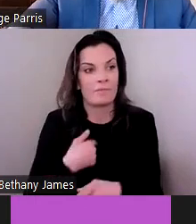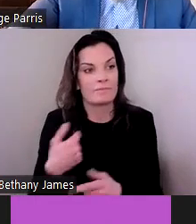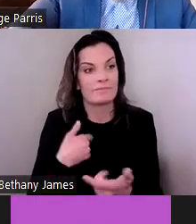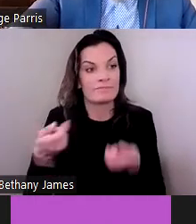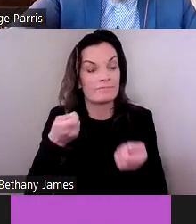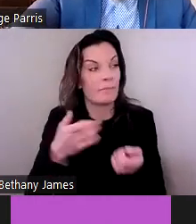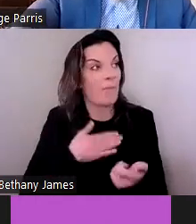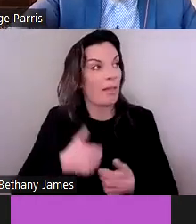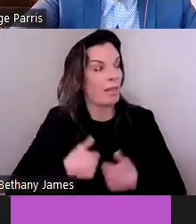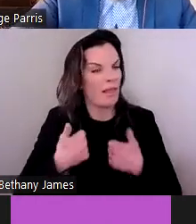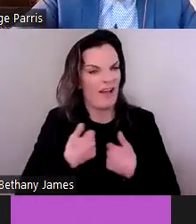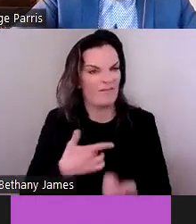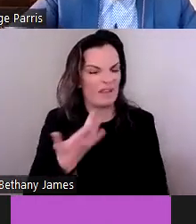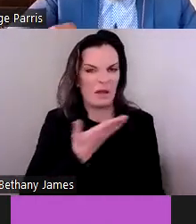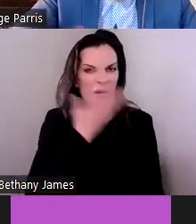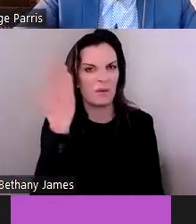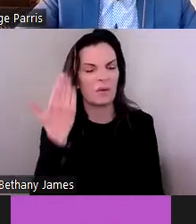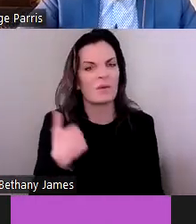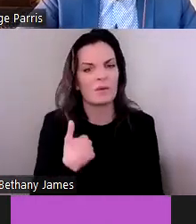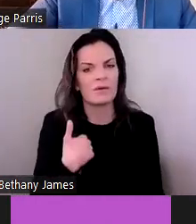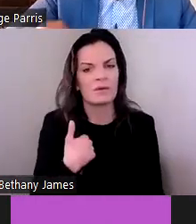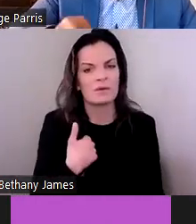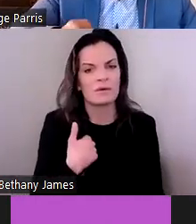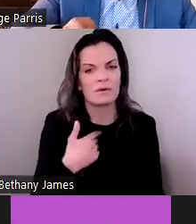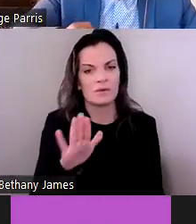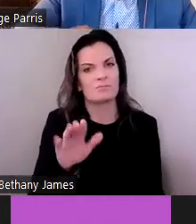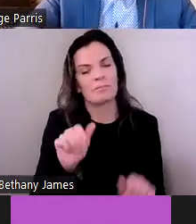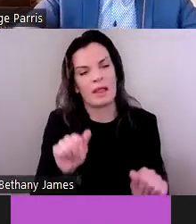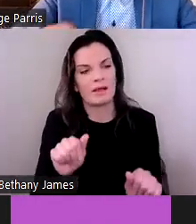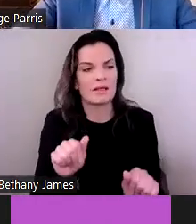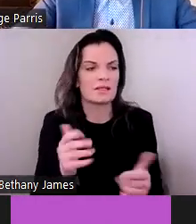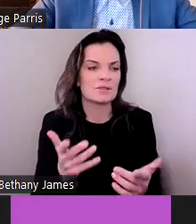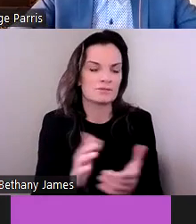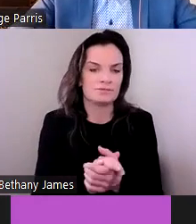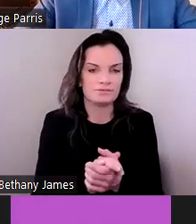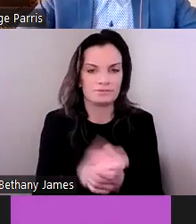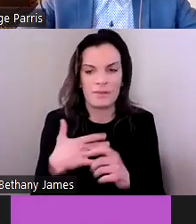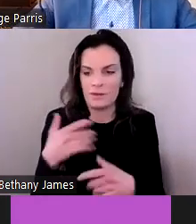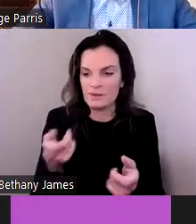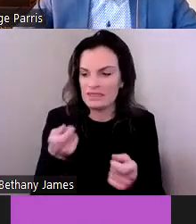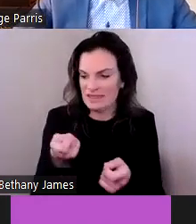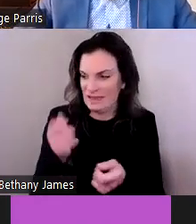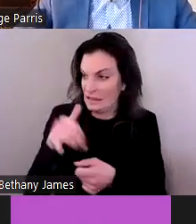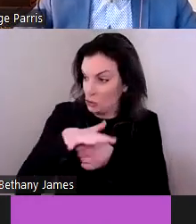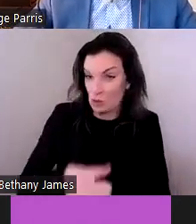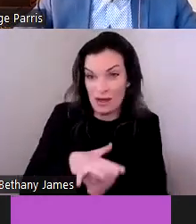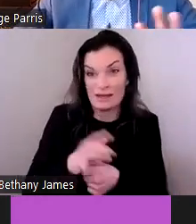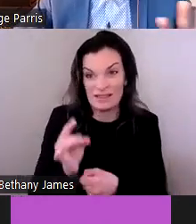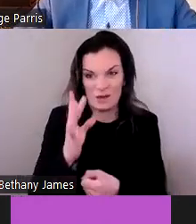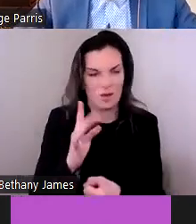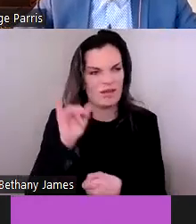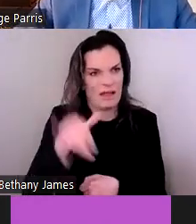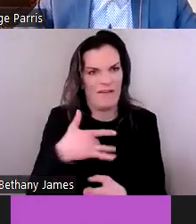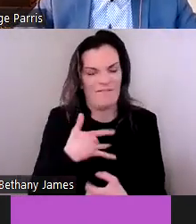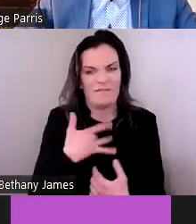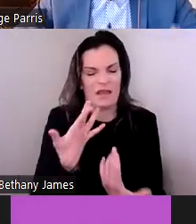your, your vulnerability and your ability to deal with stressors effectively, and it's going to affect you.